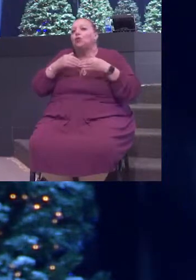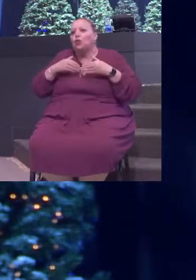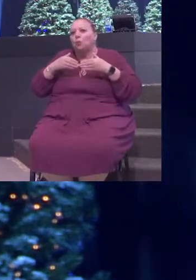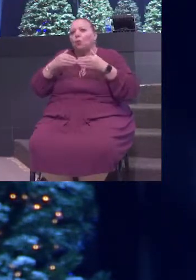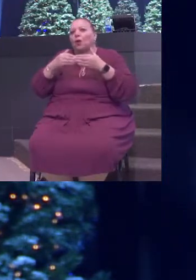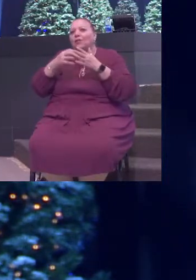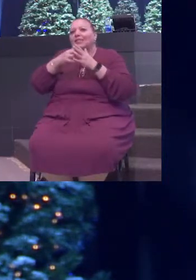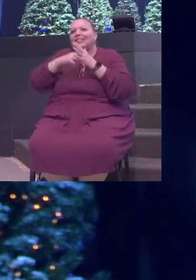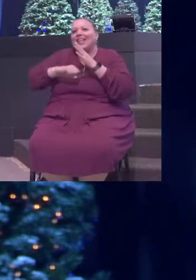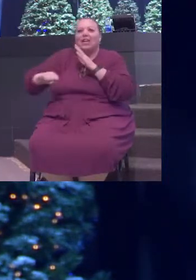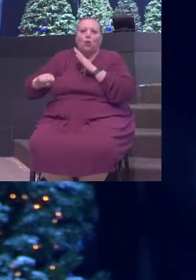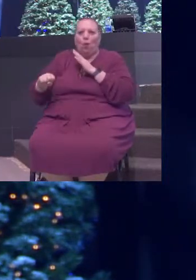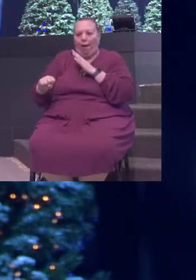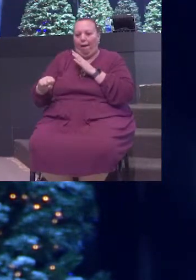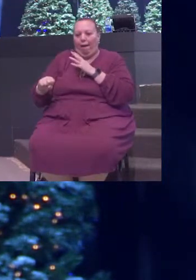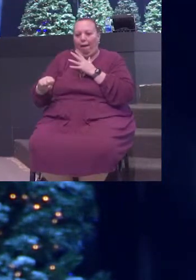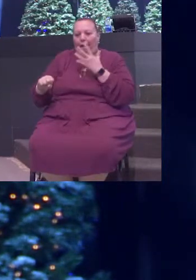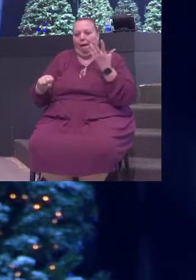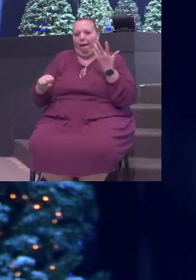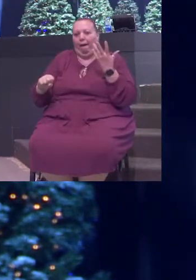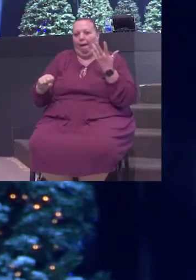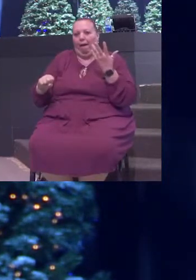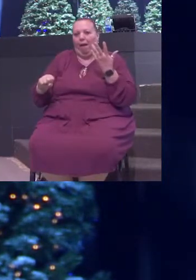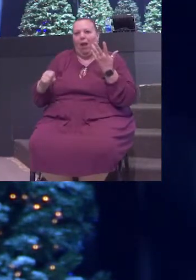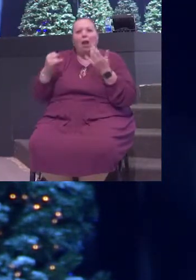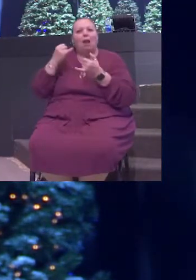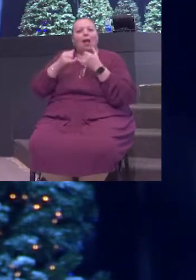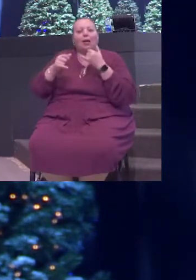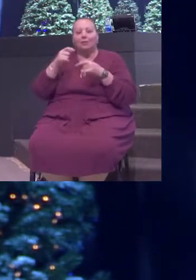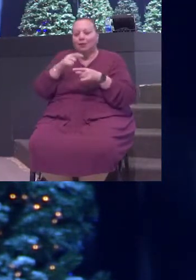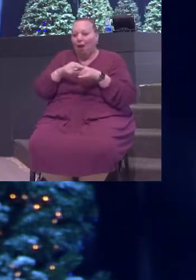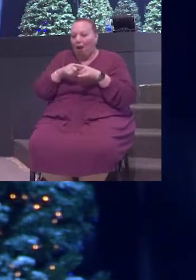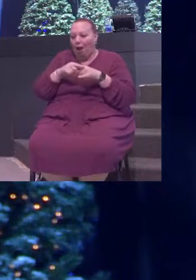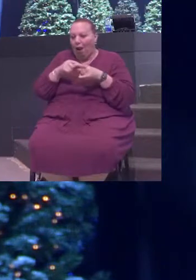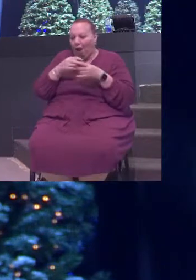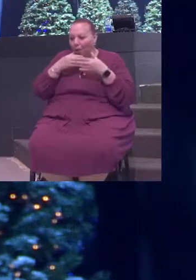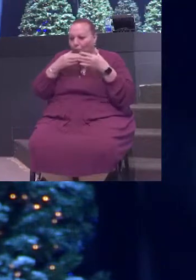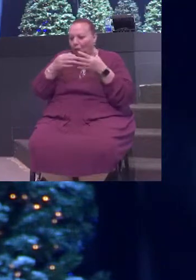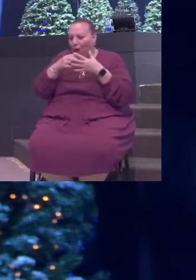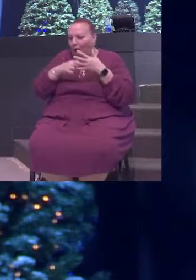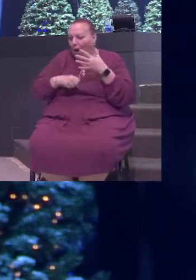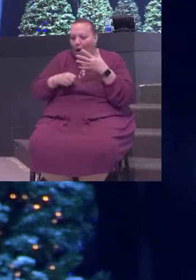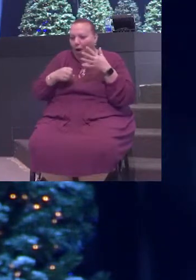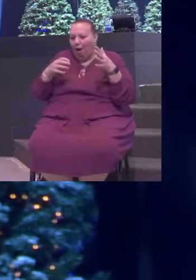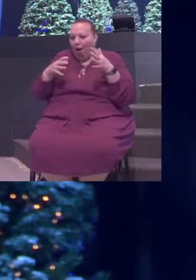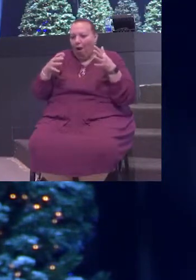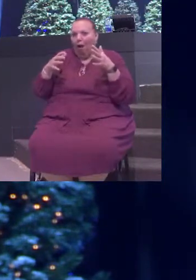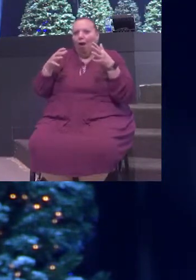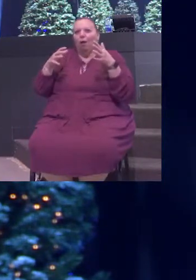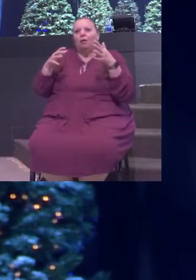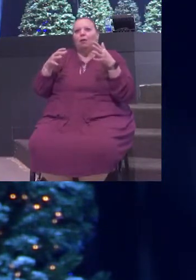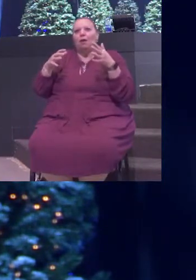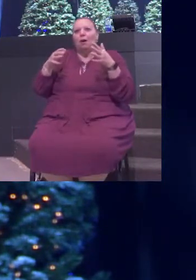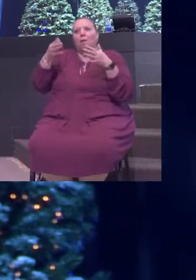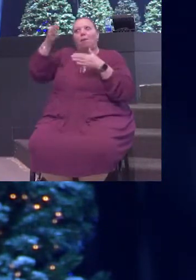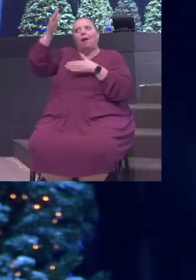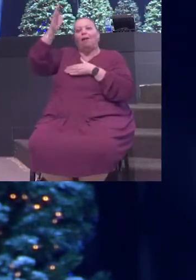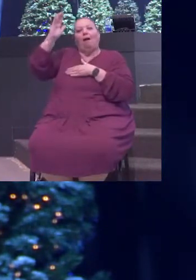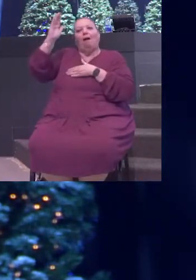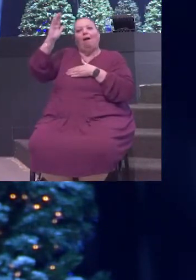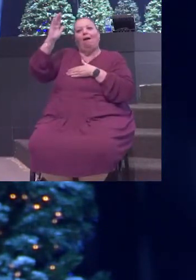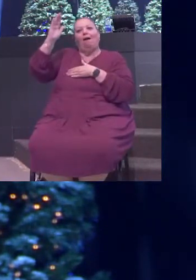is taken away. When was the last time your breath was taken away by